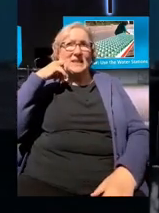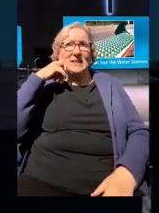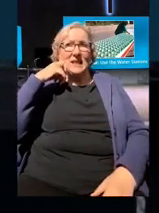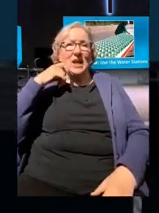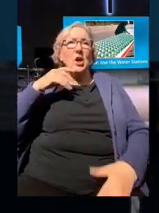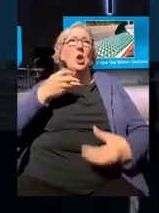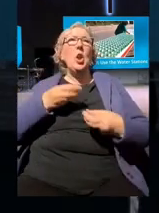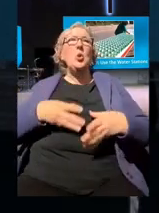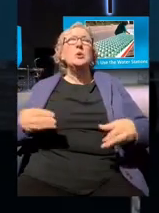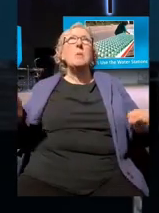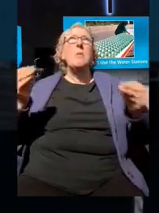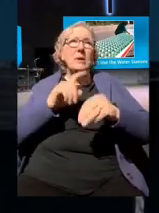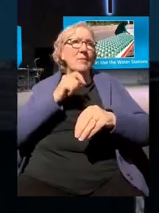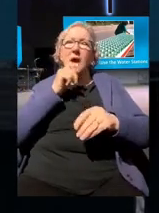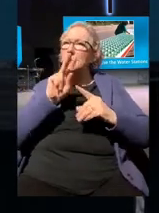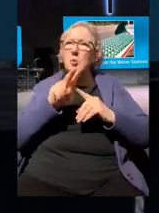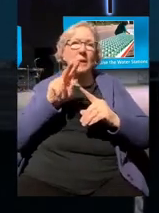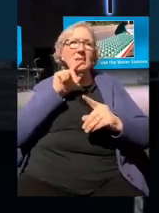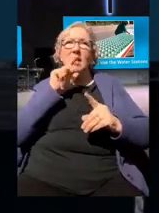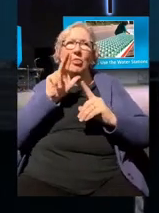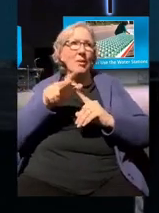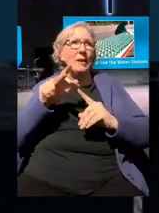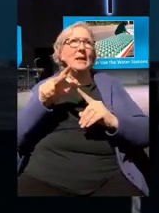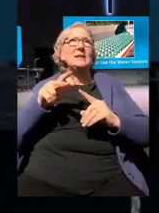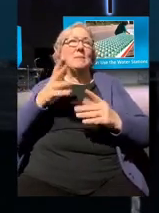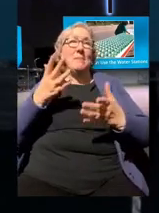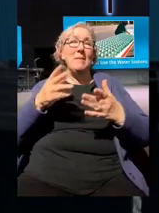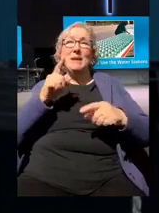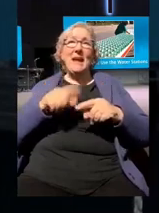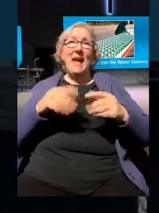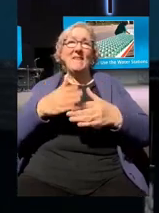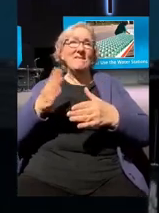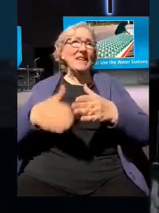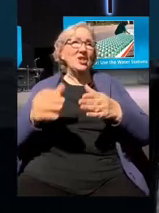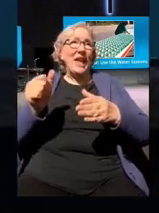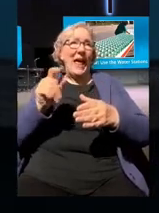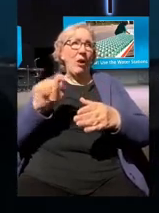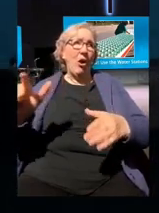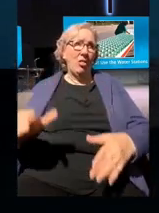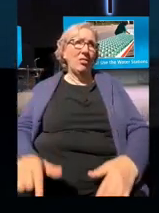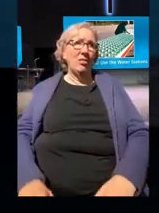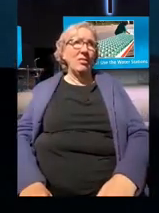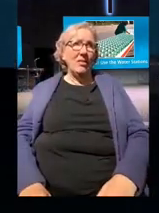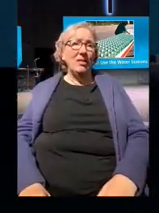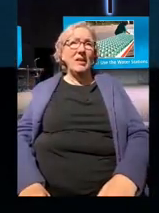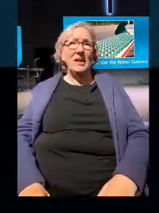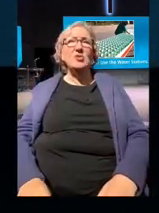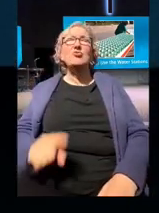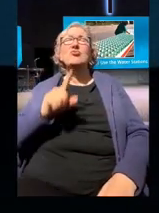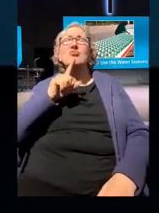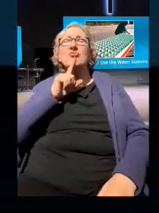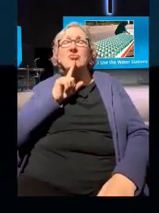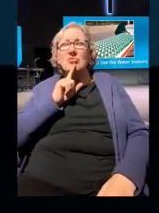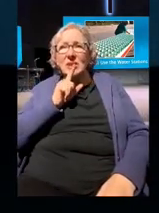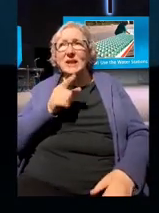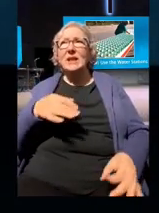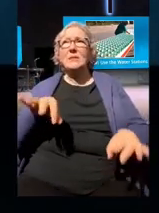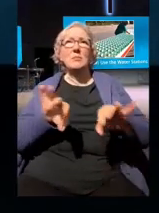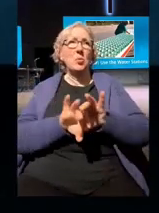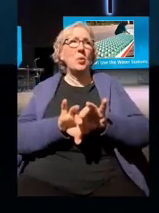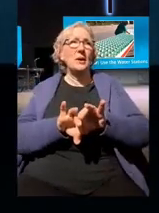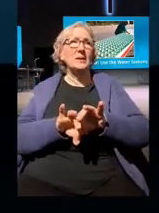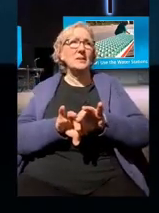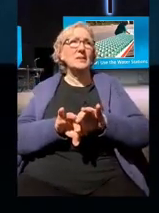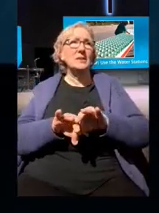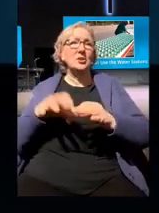than 2 or 3 minutes. And it might even mean you're not going to be able to finish the race at all, right? It's really important that you take time to